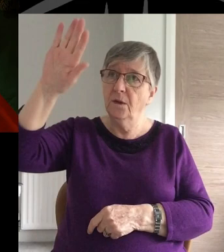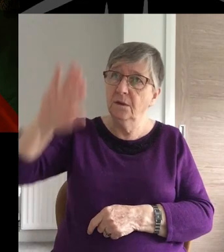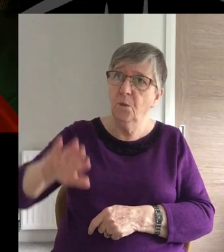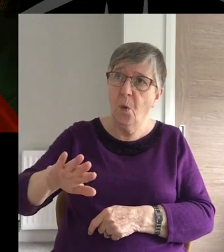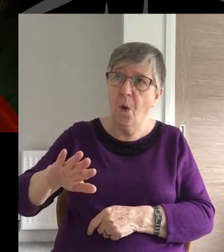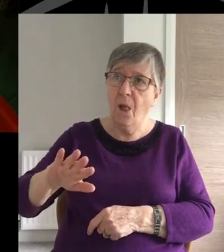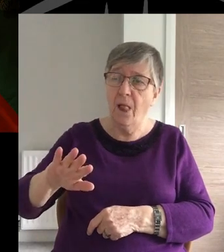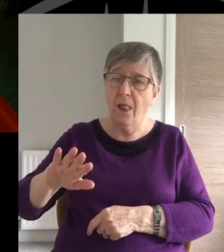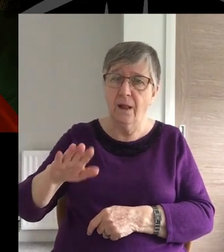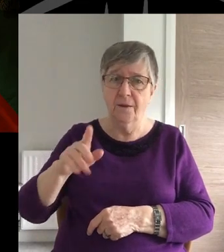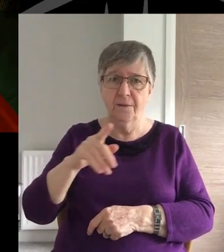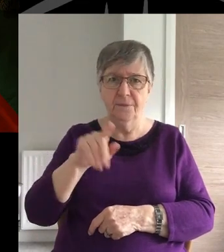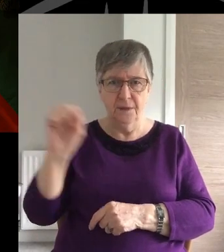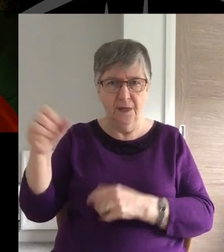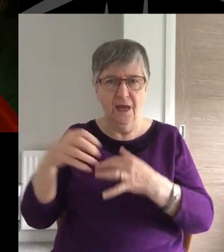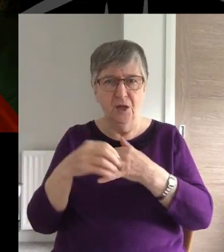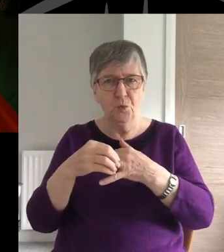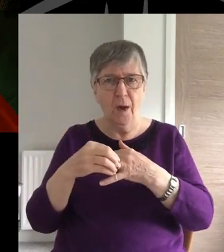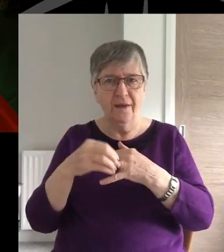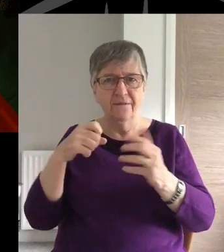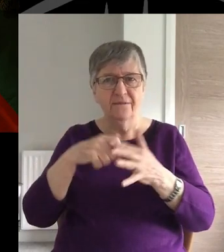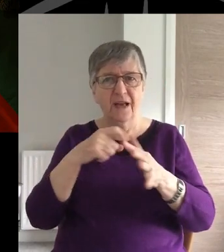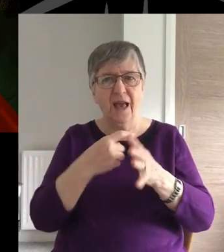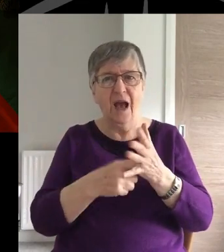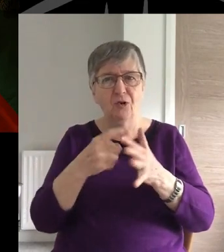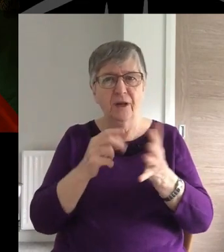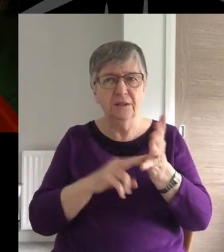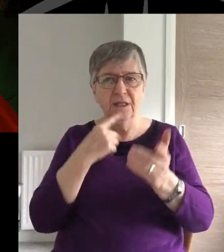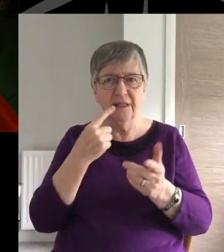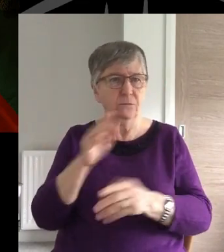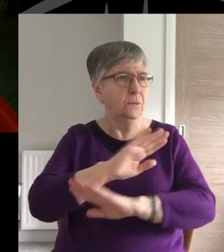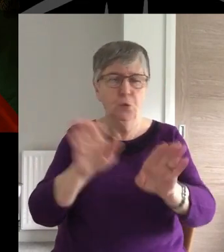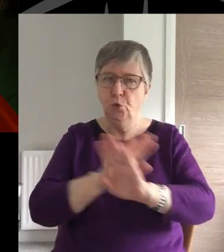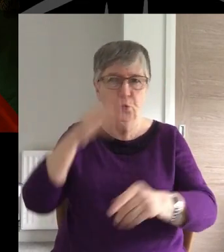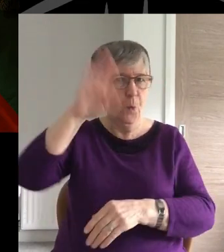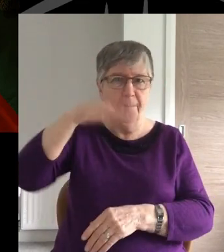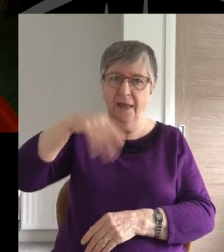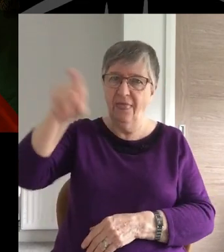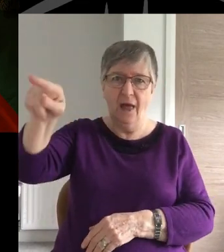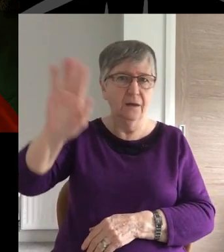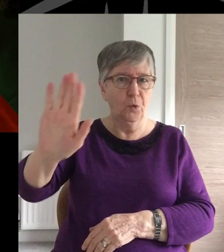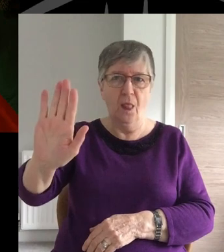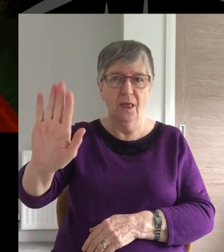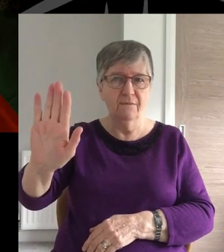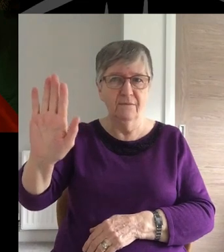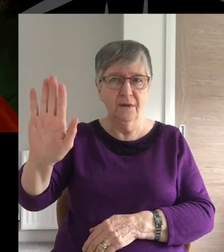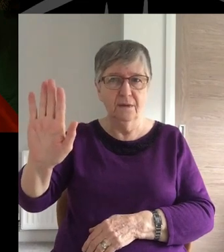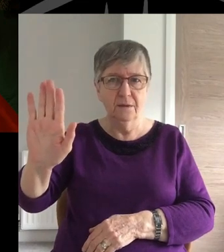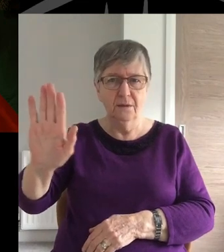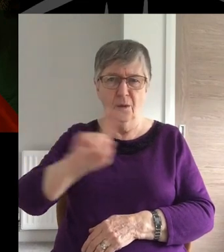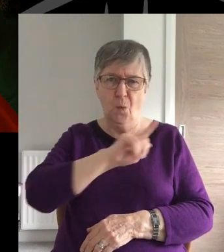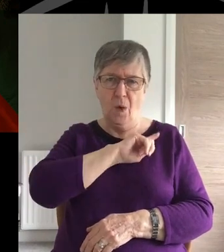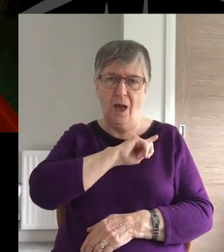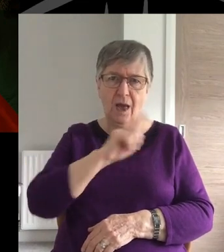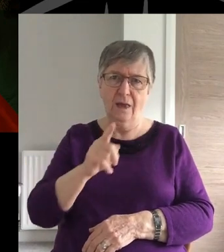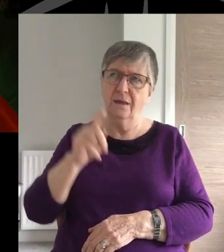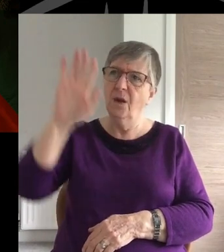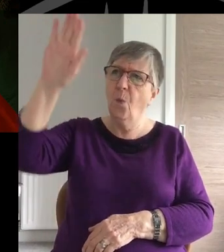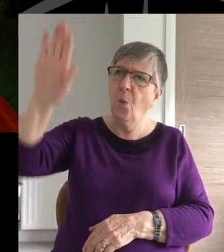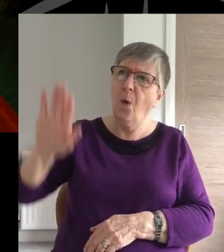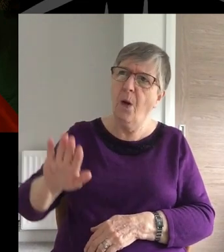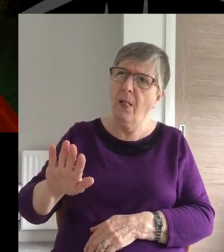one bit of the man's kitchen that Karen refused to let them repaint. There was a bit of a